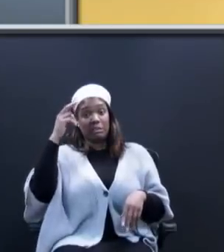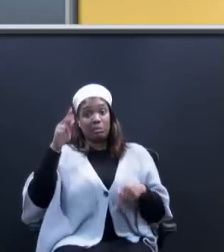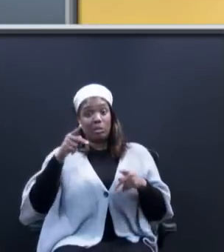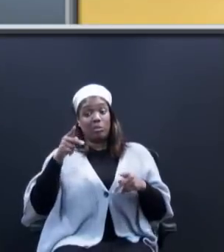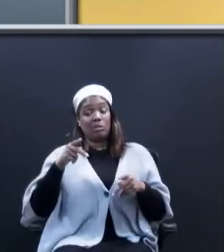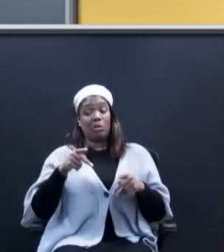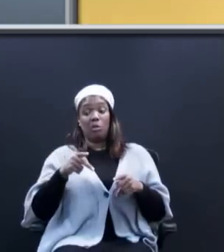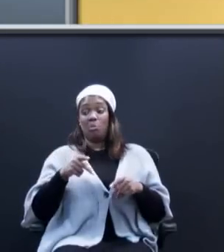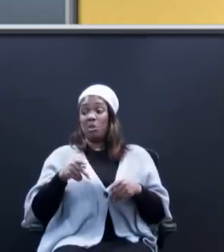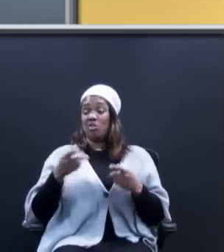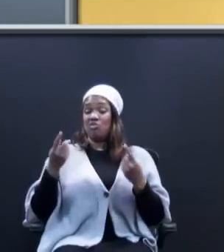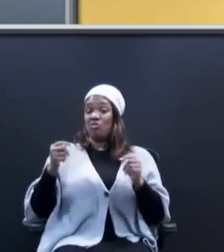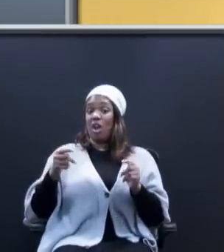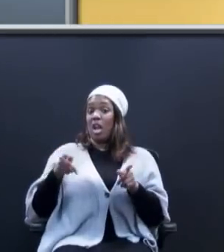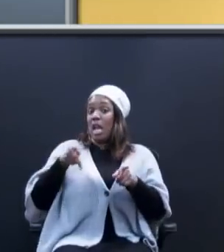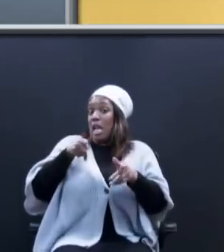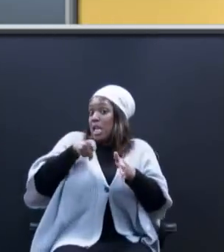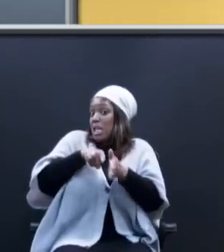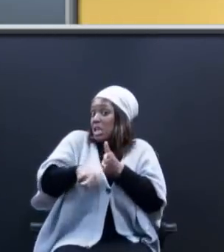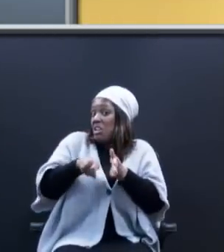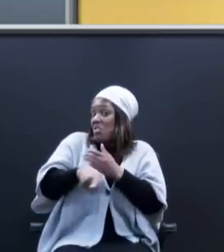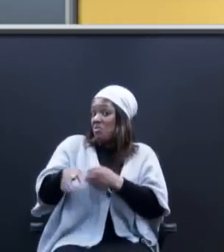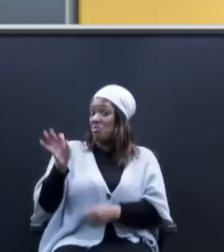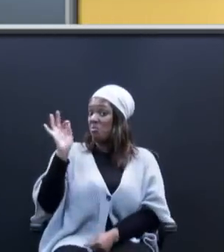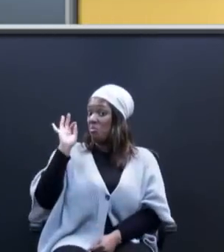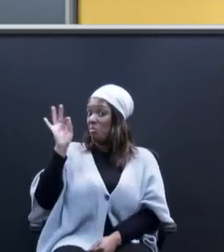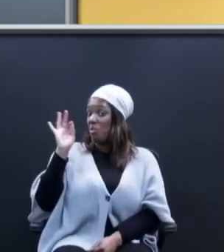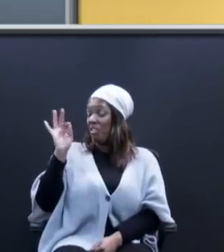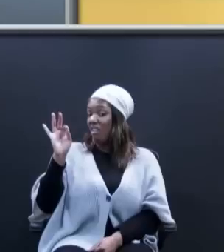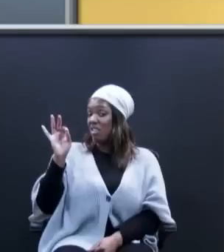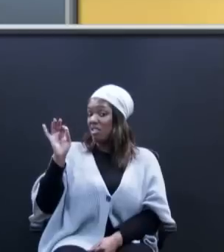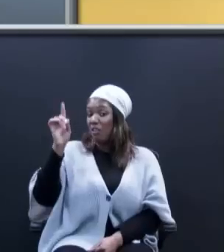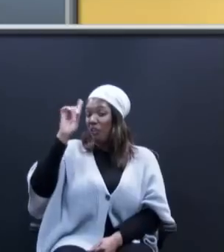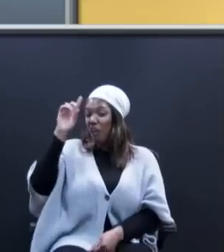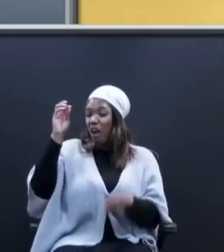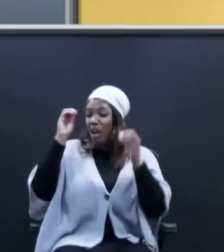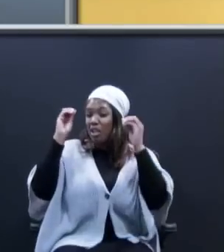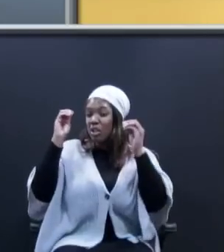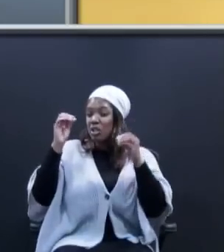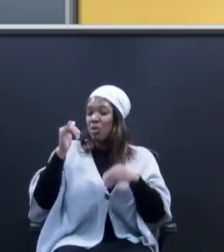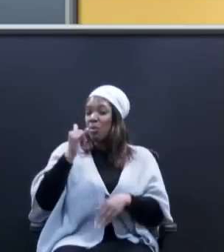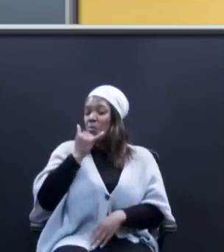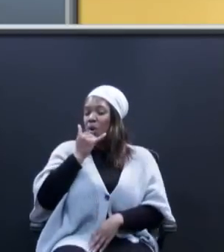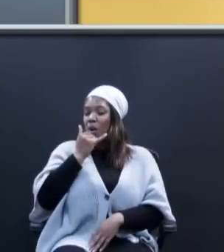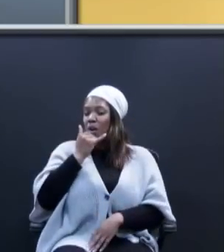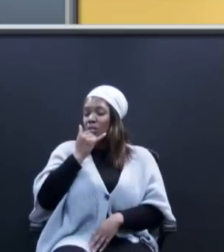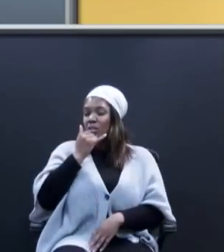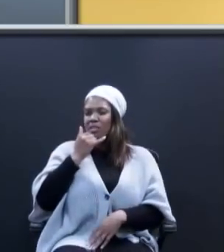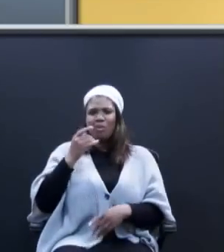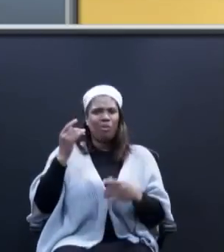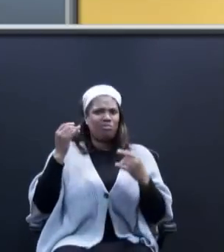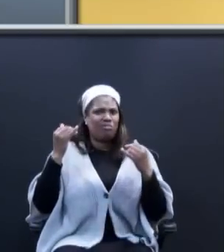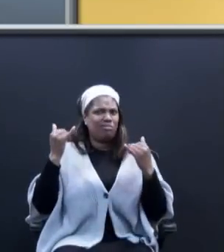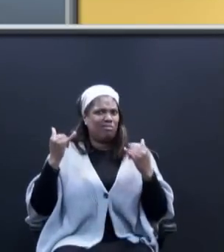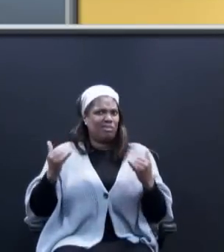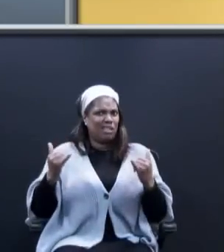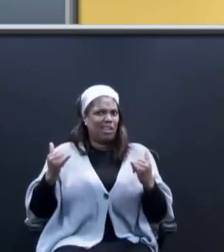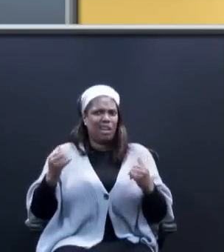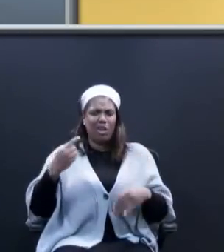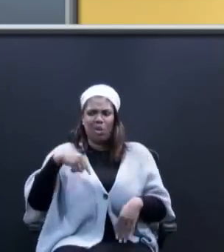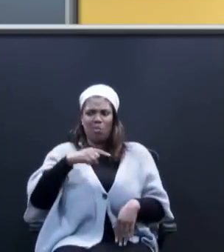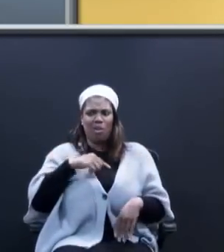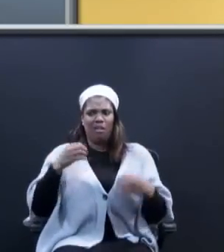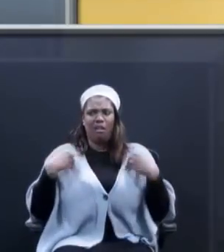Because we're waiting to leave here, and we're right in the middle of carnage and destruction. Go ahead and read what verse?